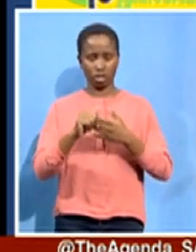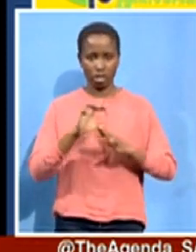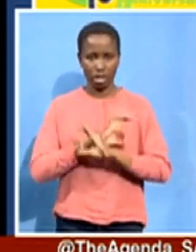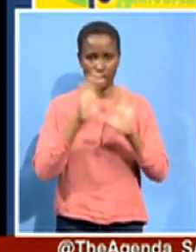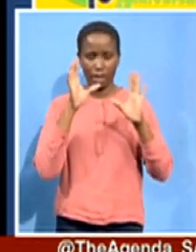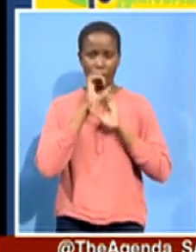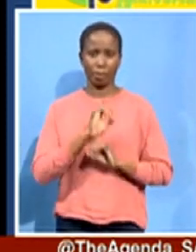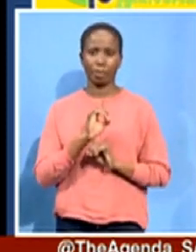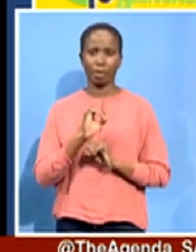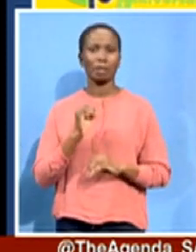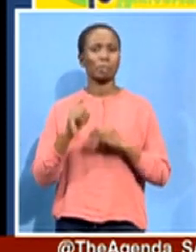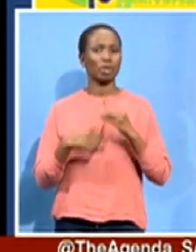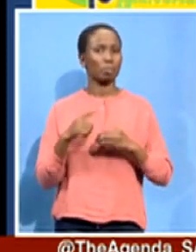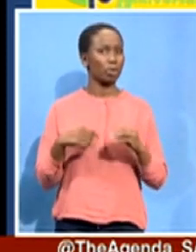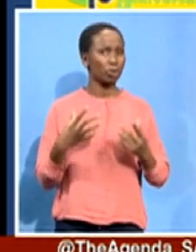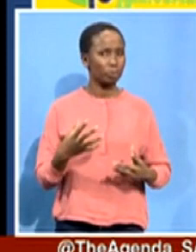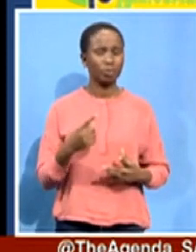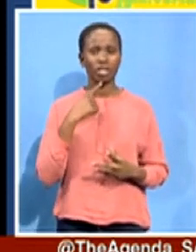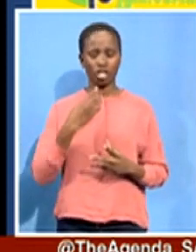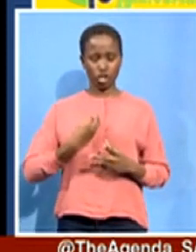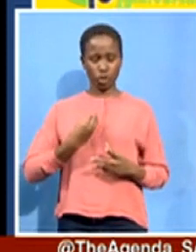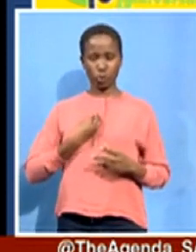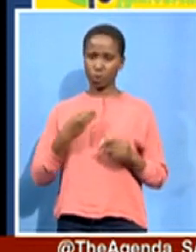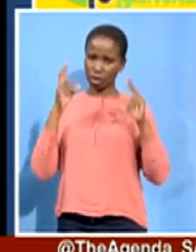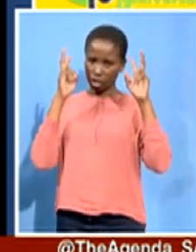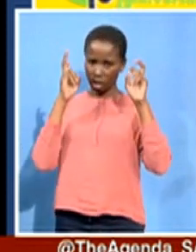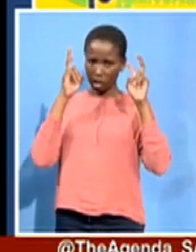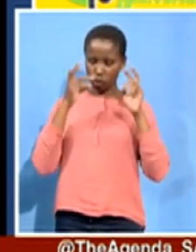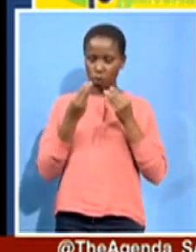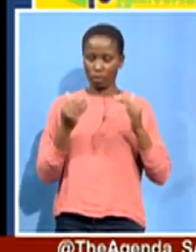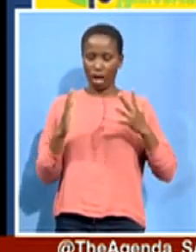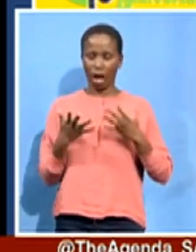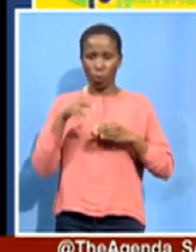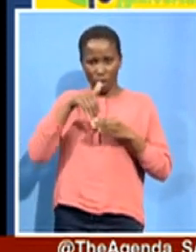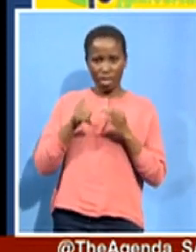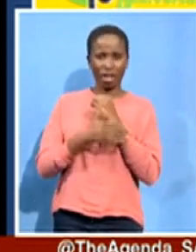youth issues in the country. What did he mean by this?